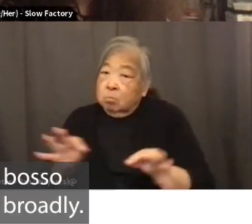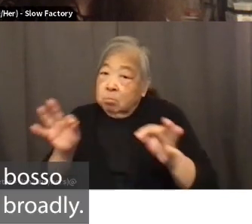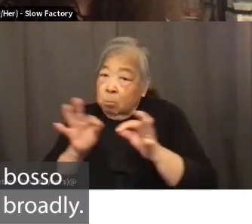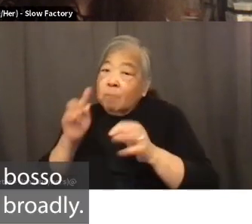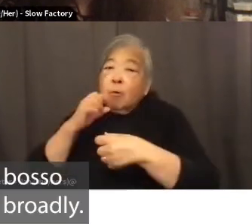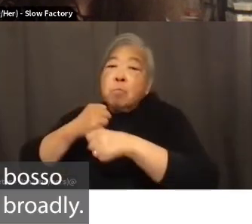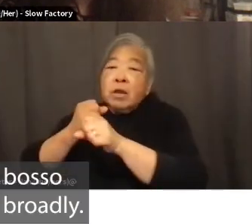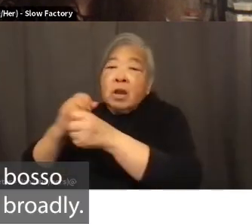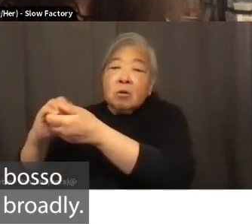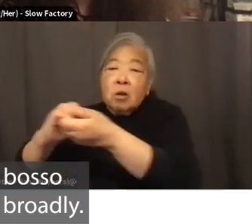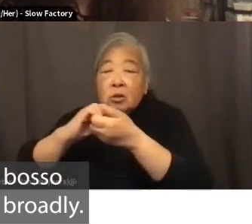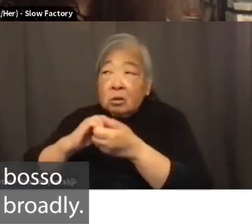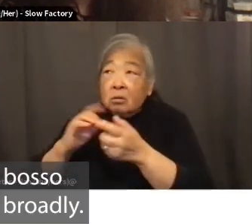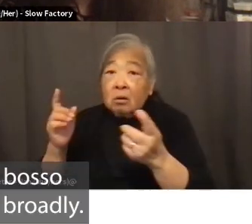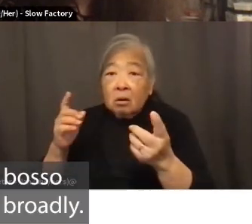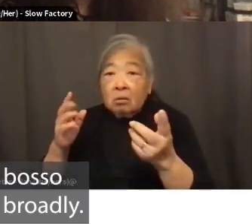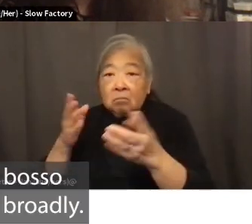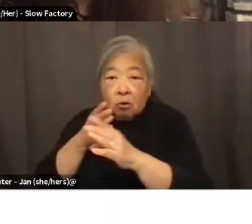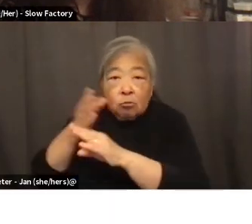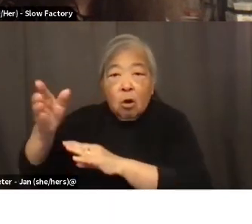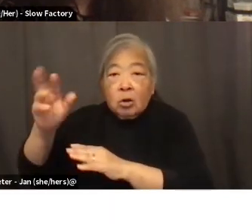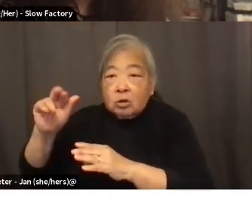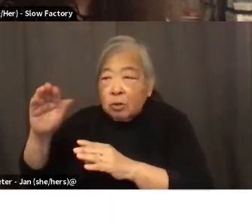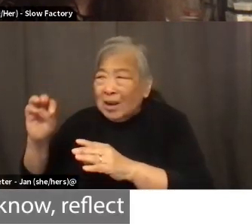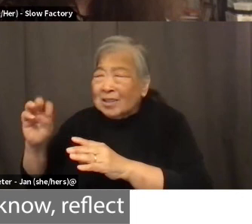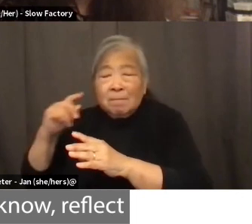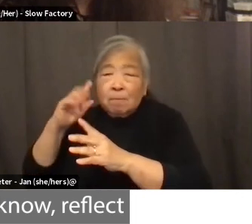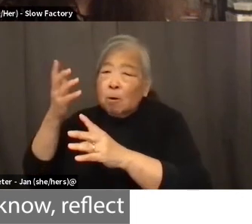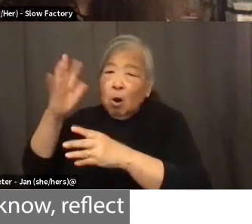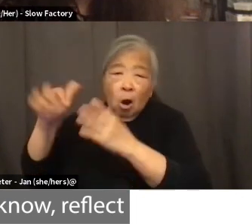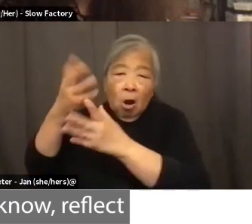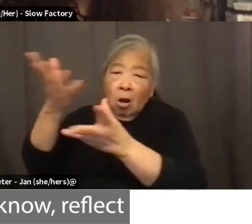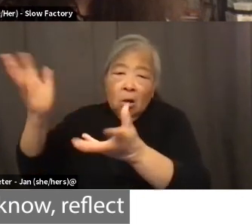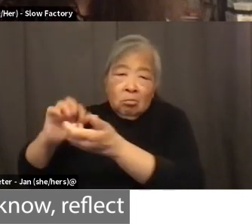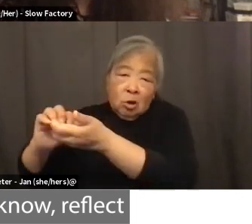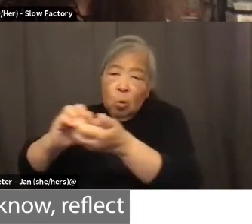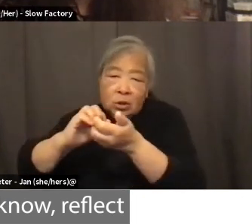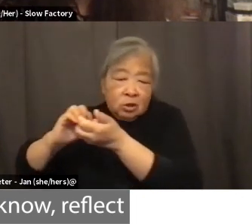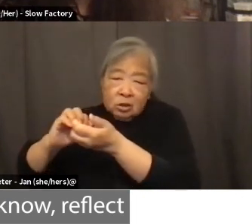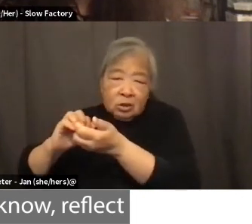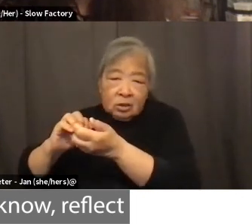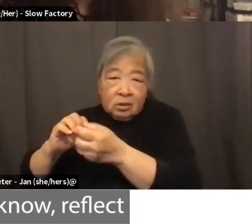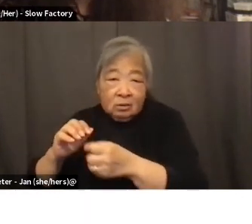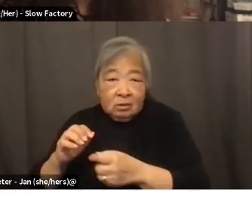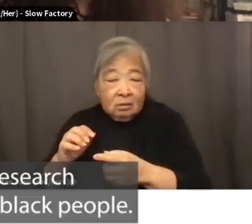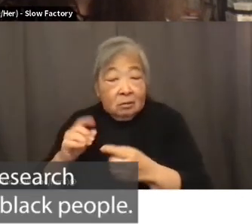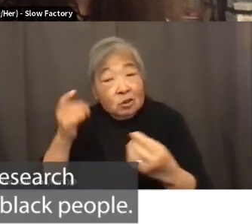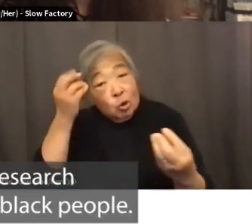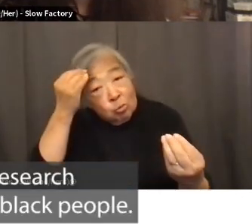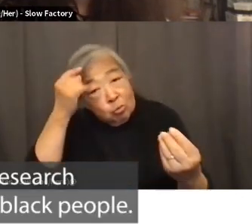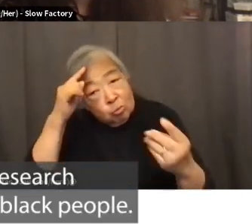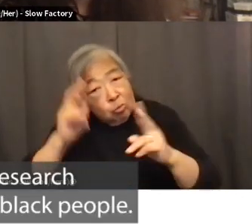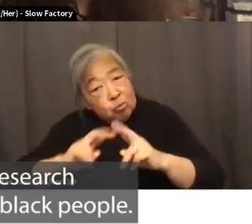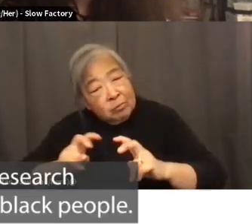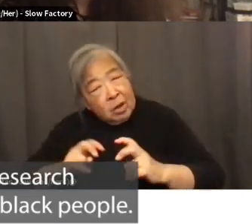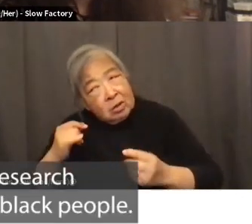for cross-racial, but also like coalitions broadly. So yeah. Thank you. Reflect, do